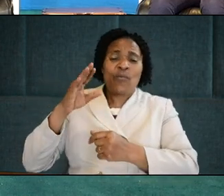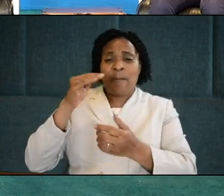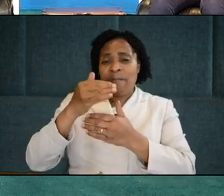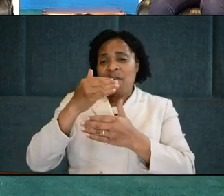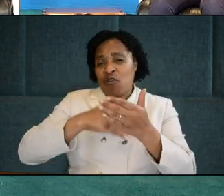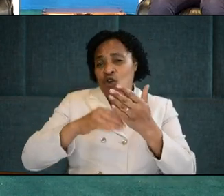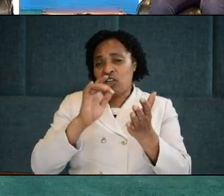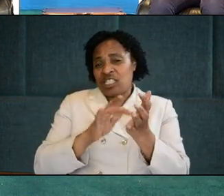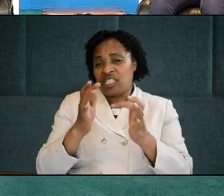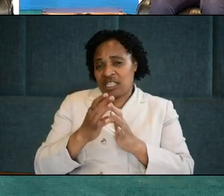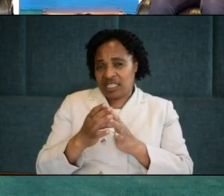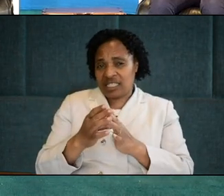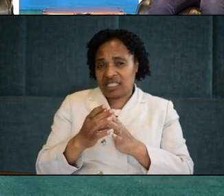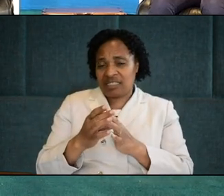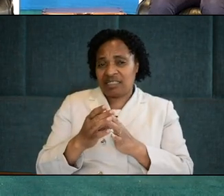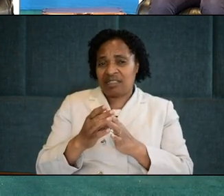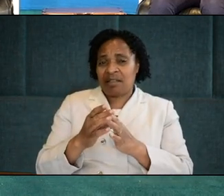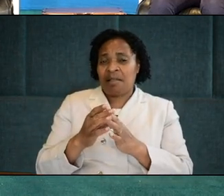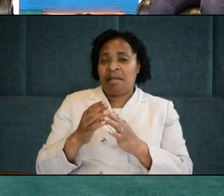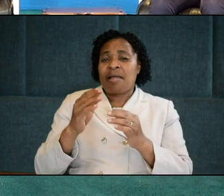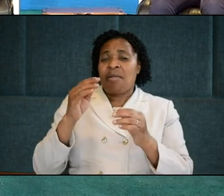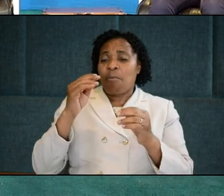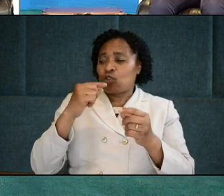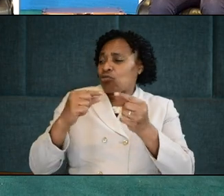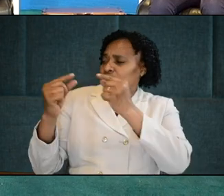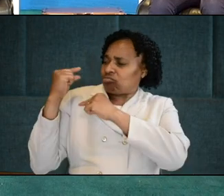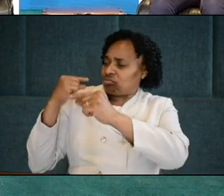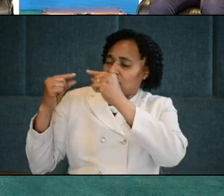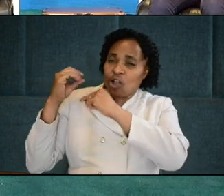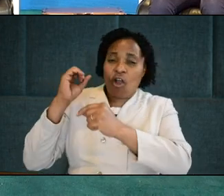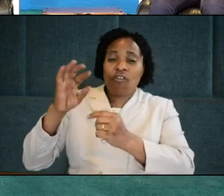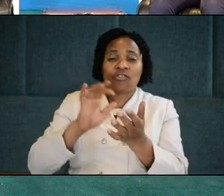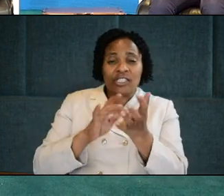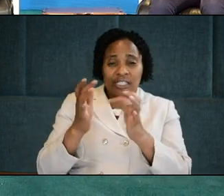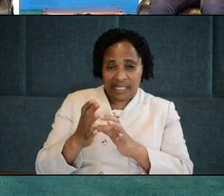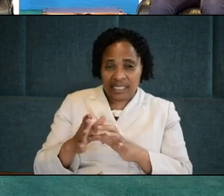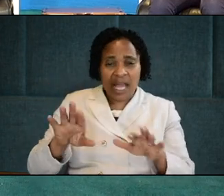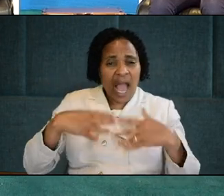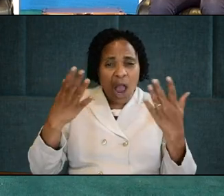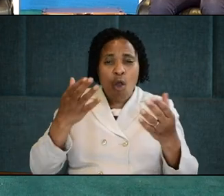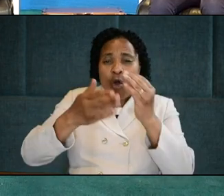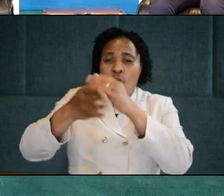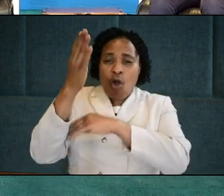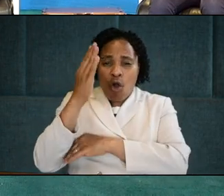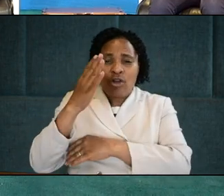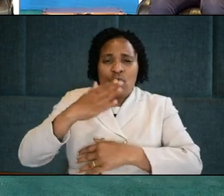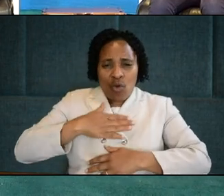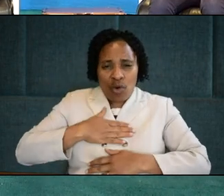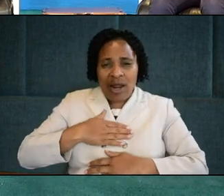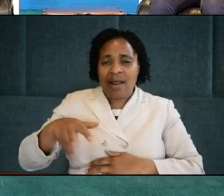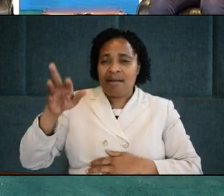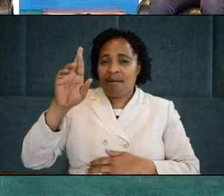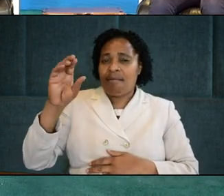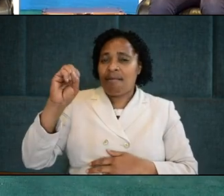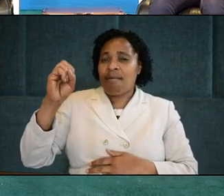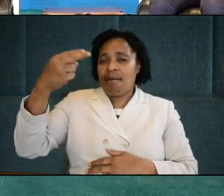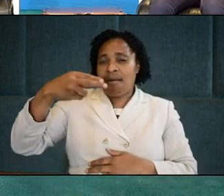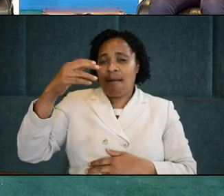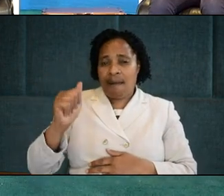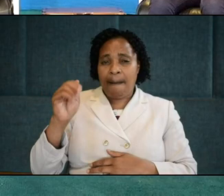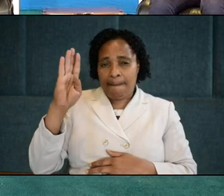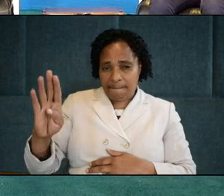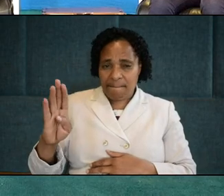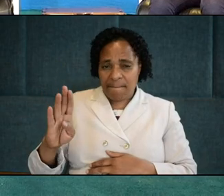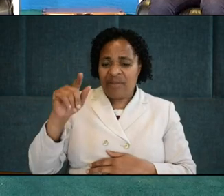before Jesus's generation, basically, the lineage of Jesus. And how God honored Rahab was the fact that